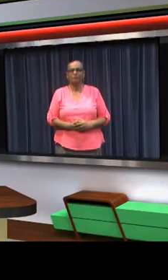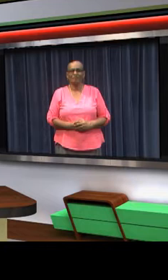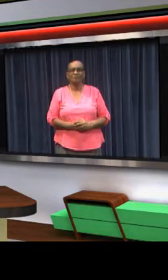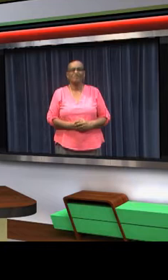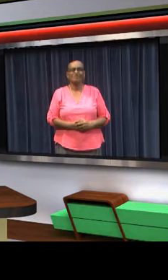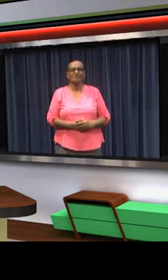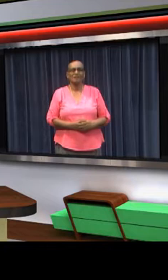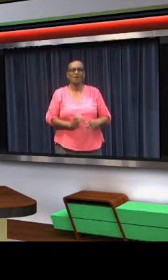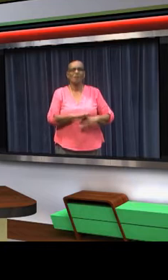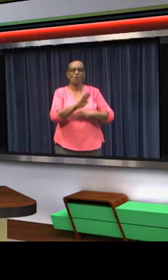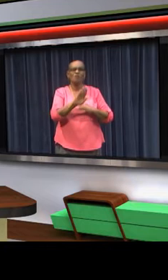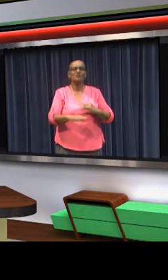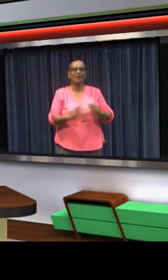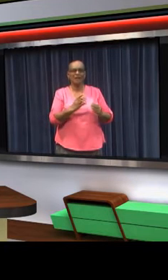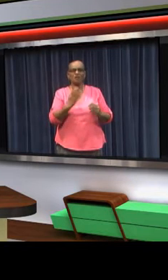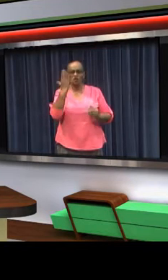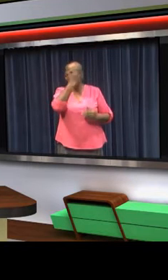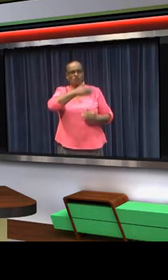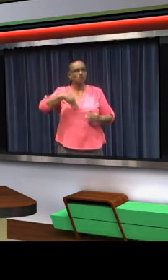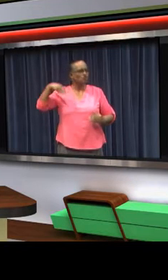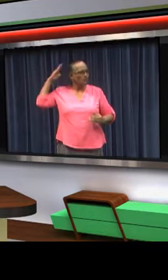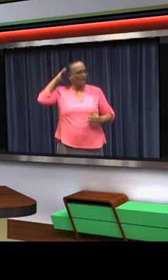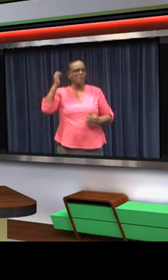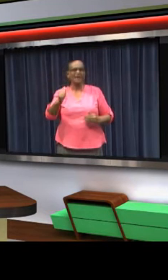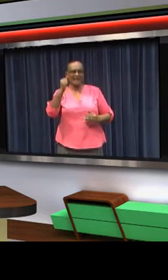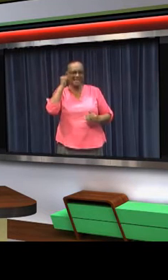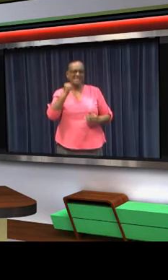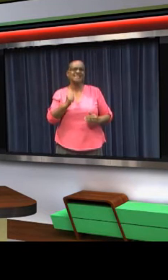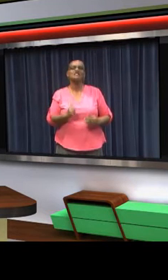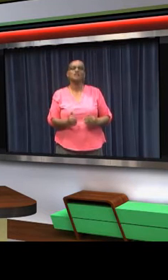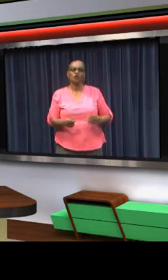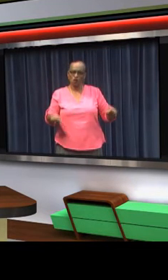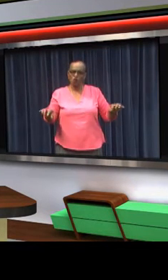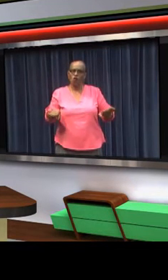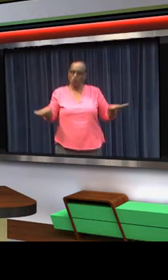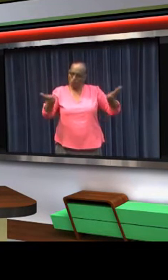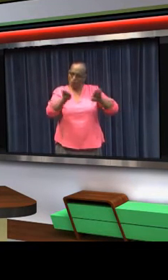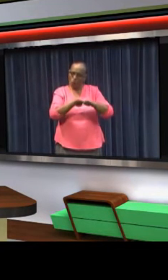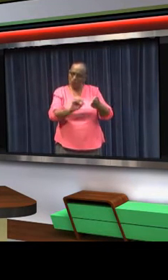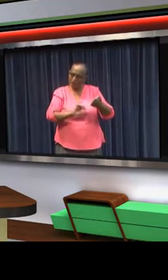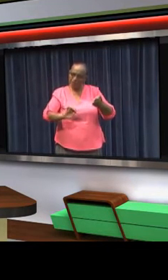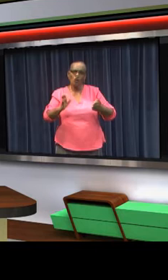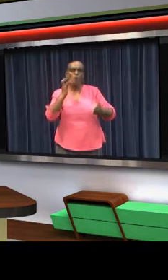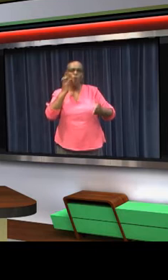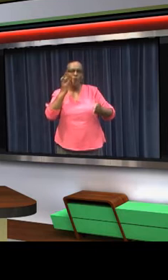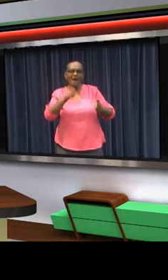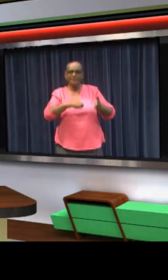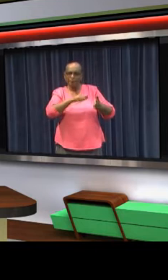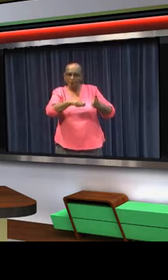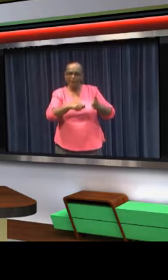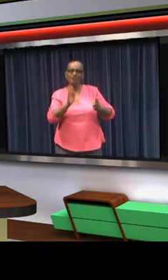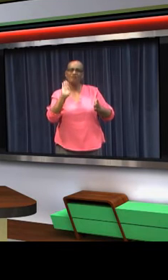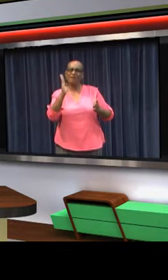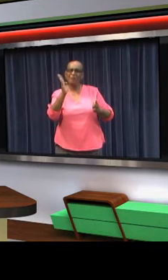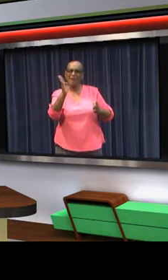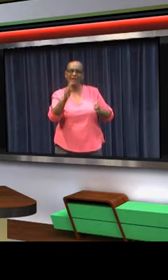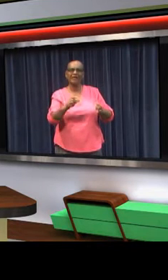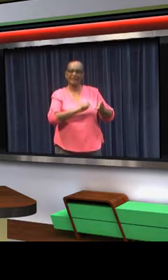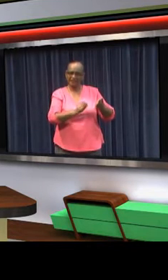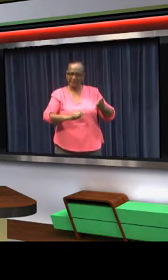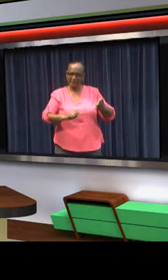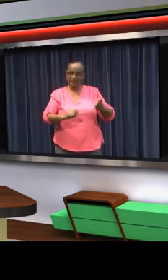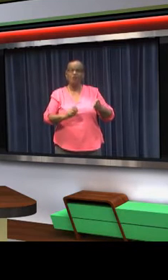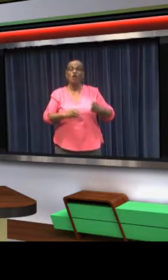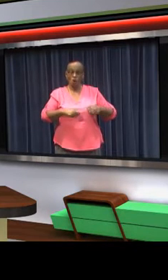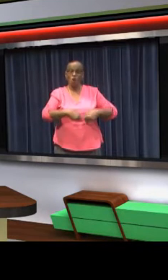The state of Suriname officially approved the cooperation agreement with Belgian Water Group yesterday.